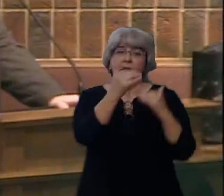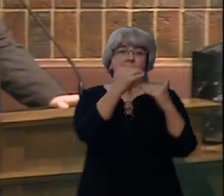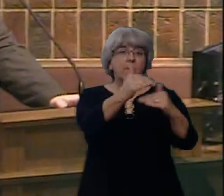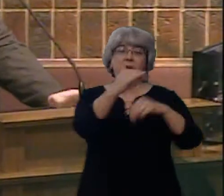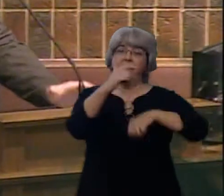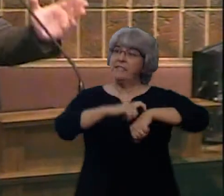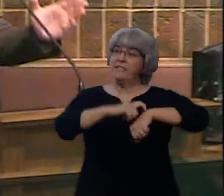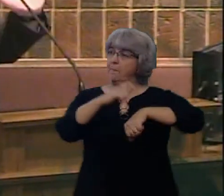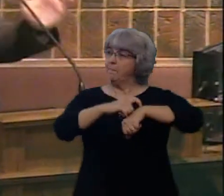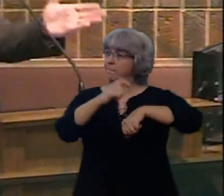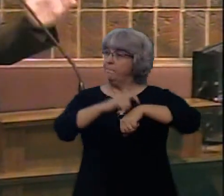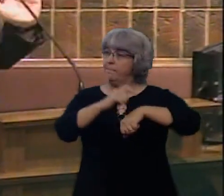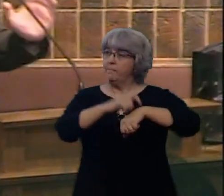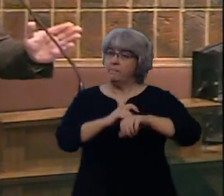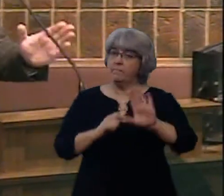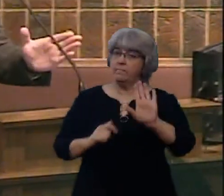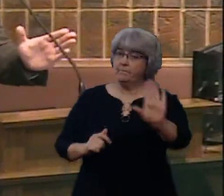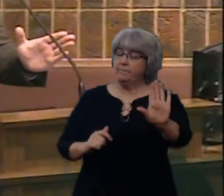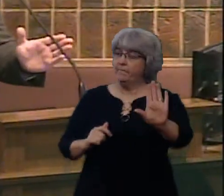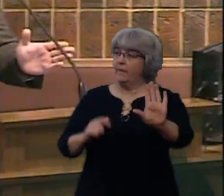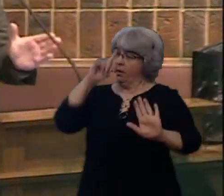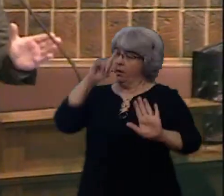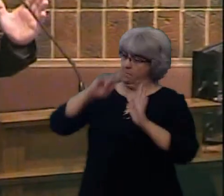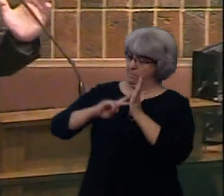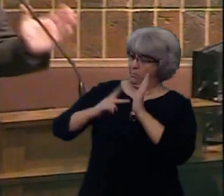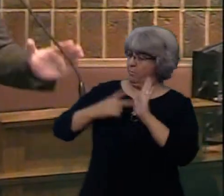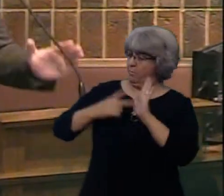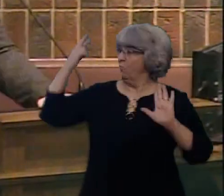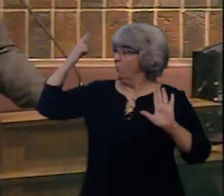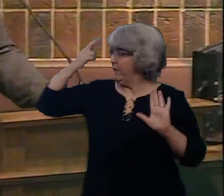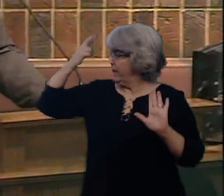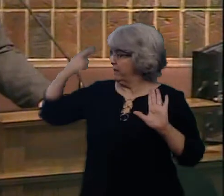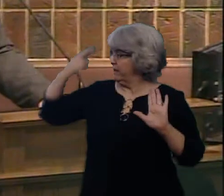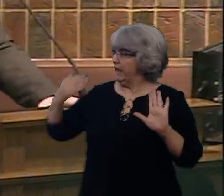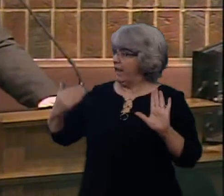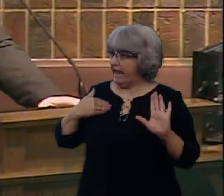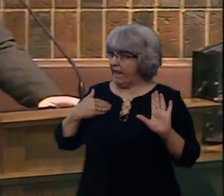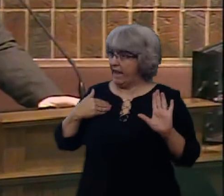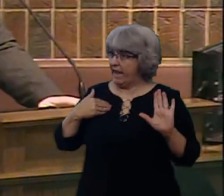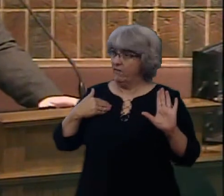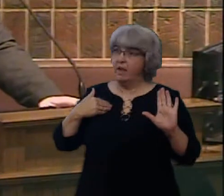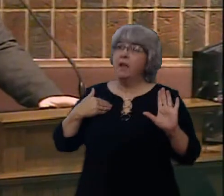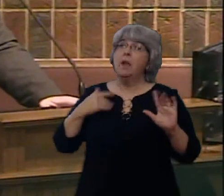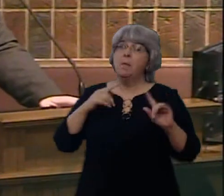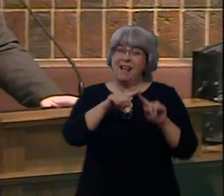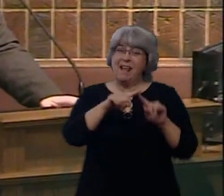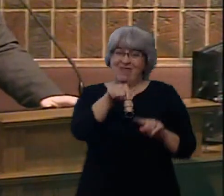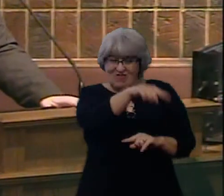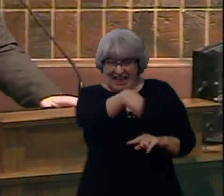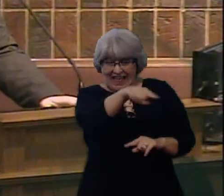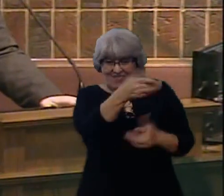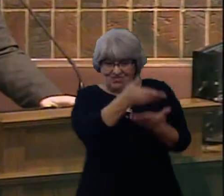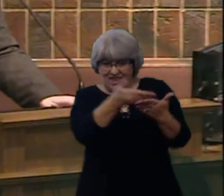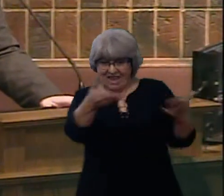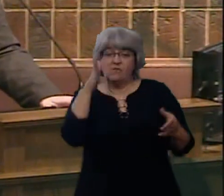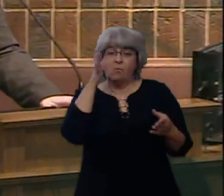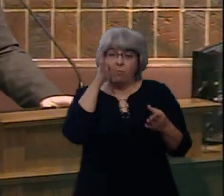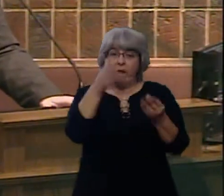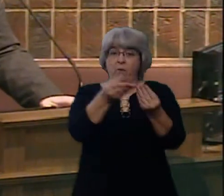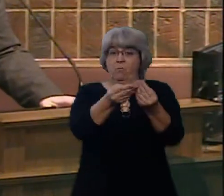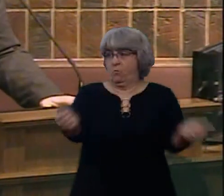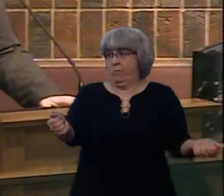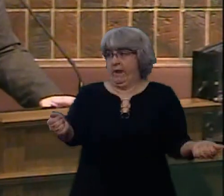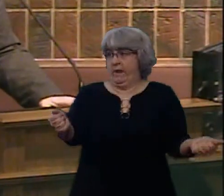time. They have a specific purpose, and there is going to come a day when they all go away because their purpose will